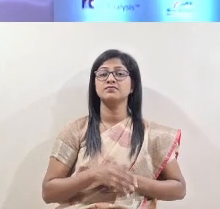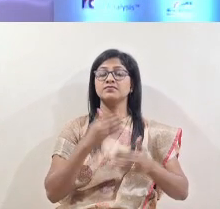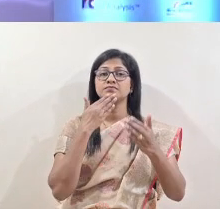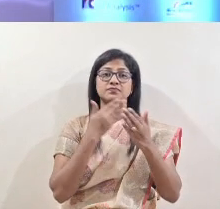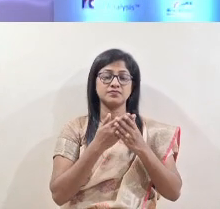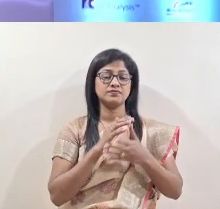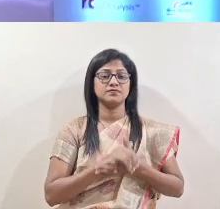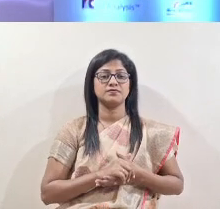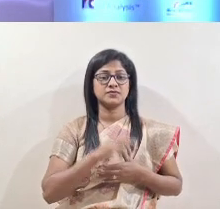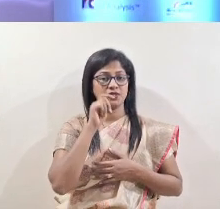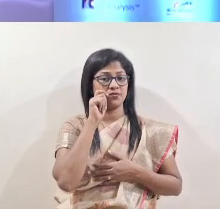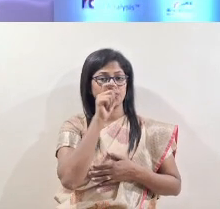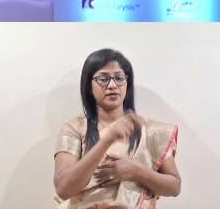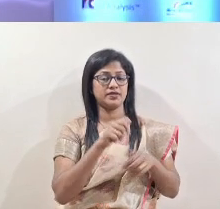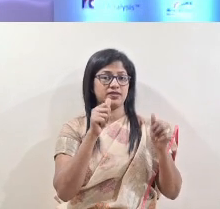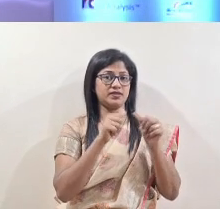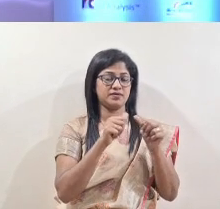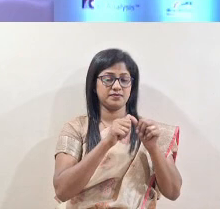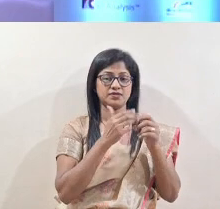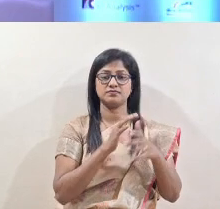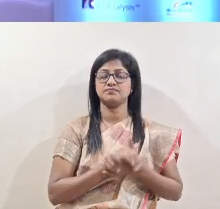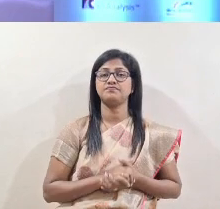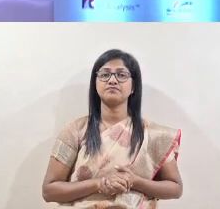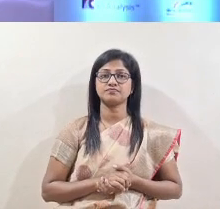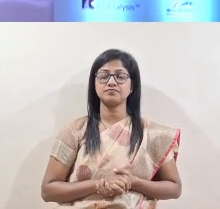Thank you, Mr. Animesh.